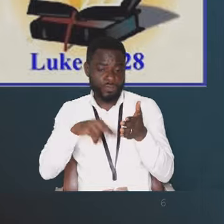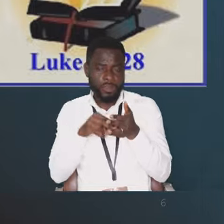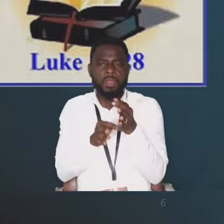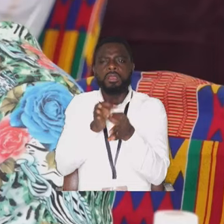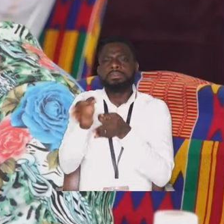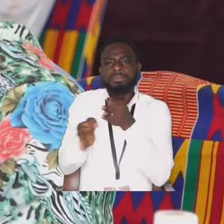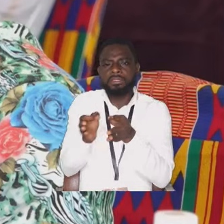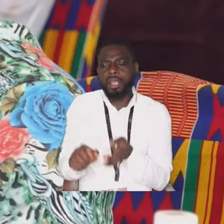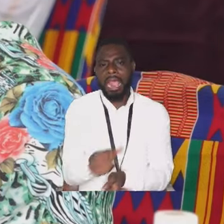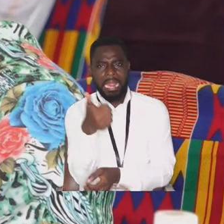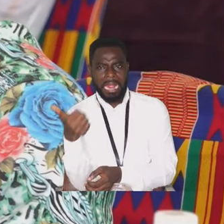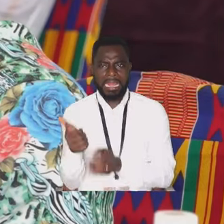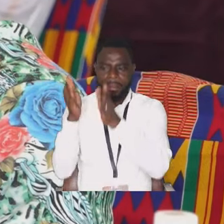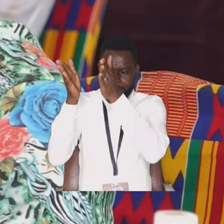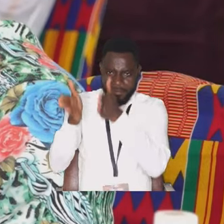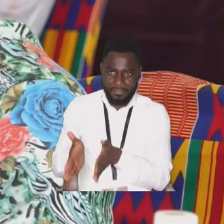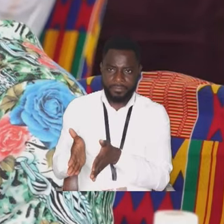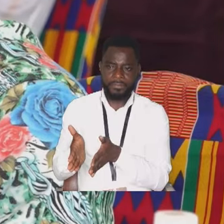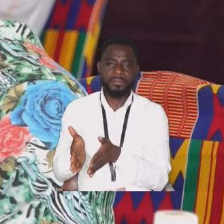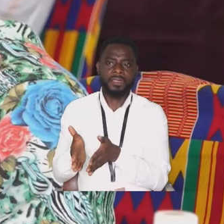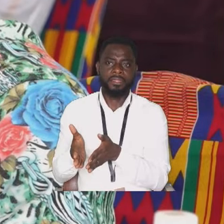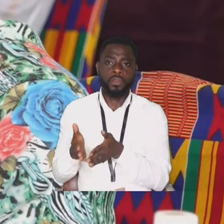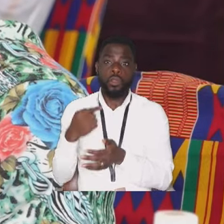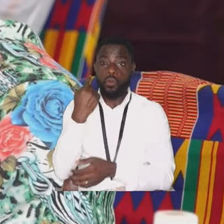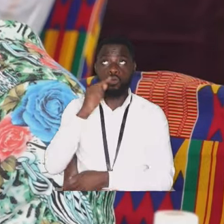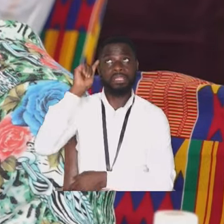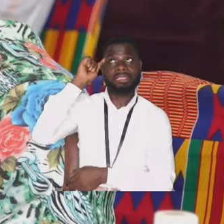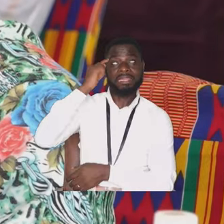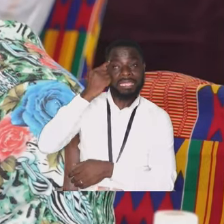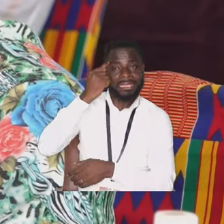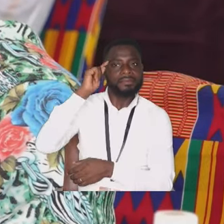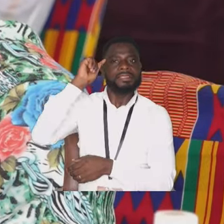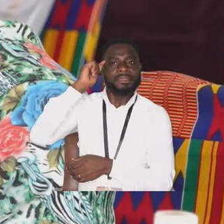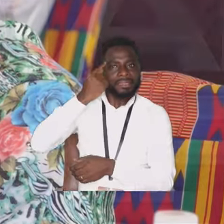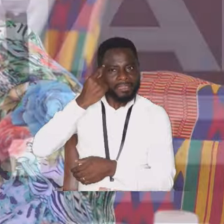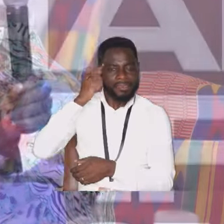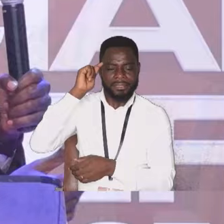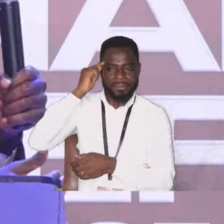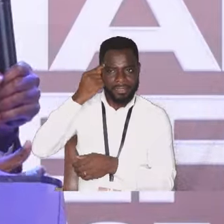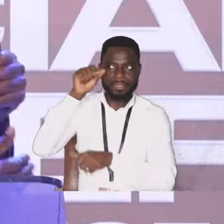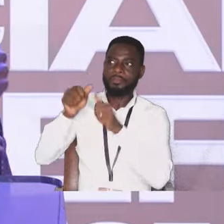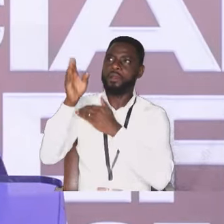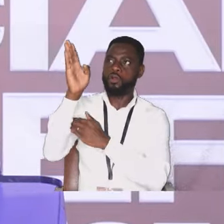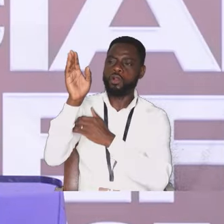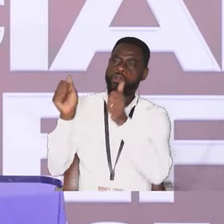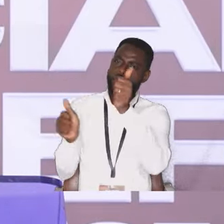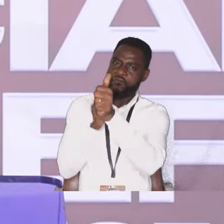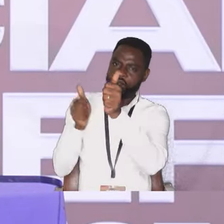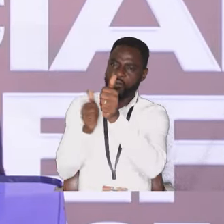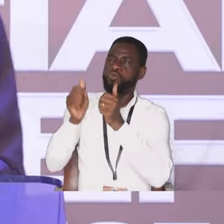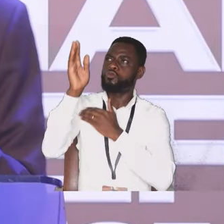of someone who thinks about God, someone who is a follower of God, someone